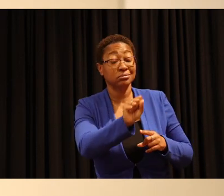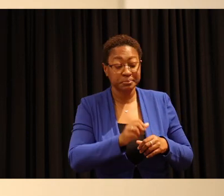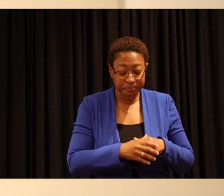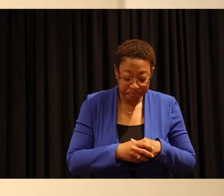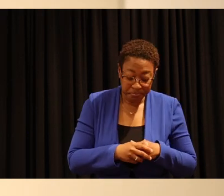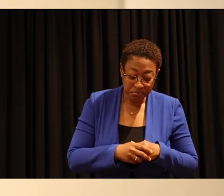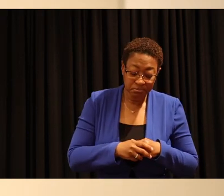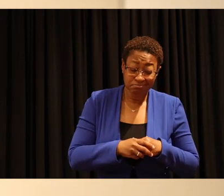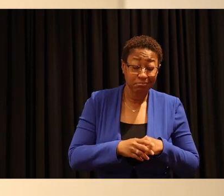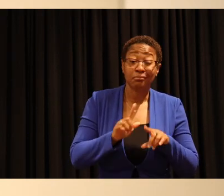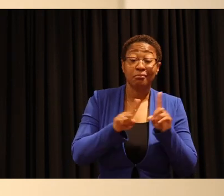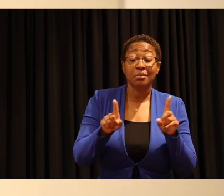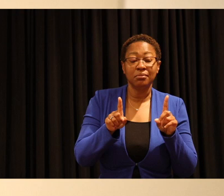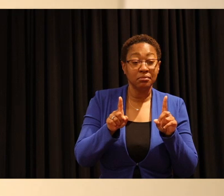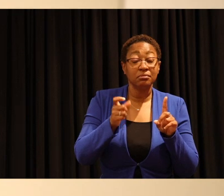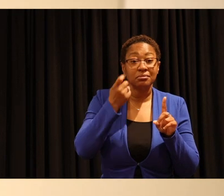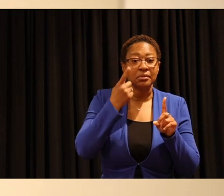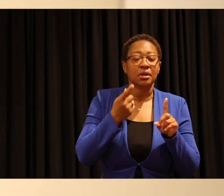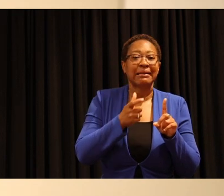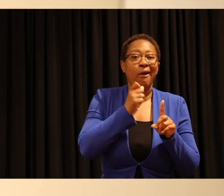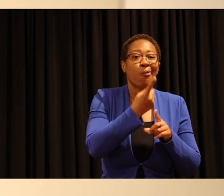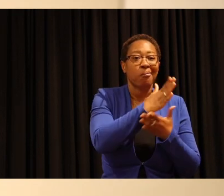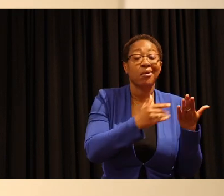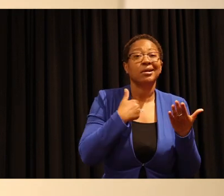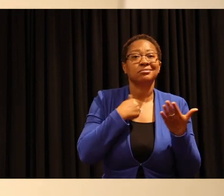There are so many factors that we have to think about.